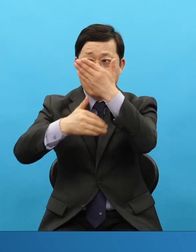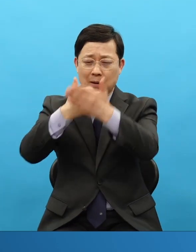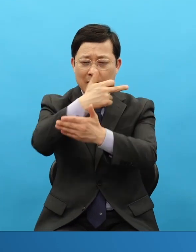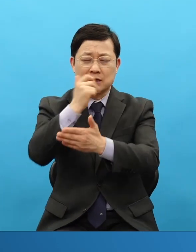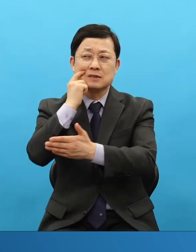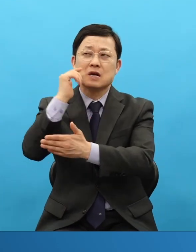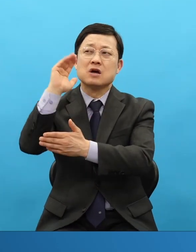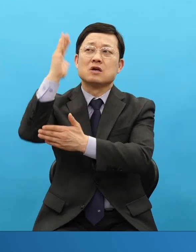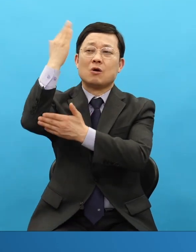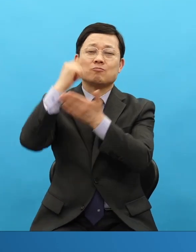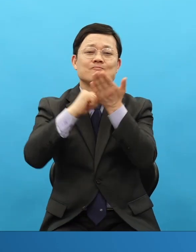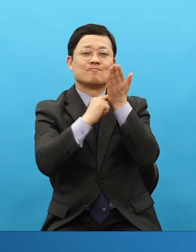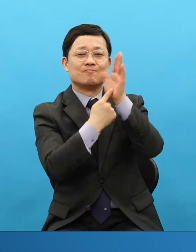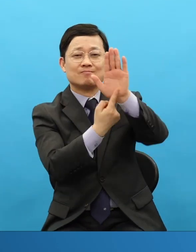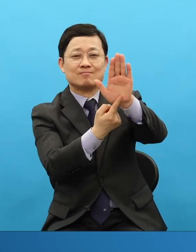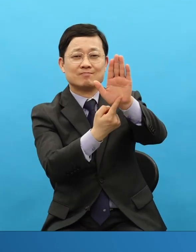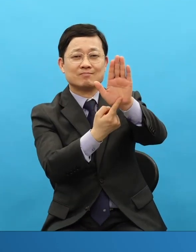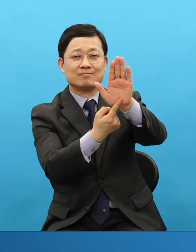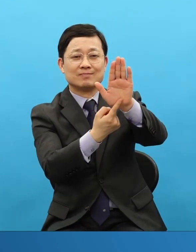Why Babylon?